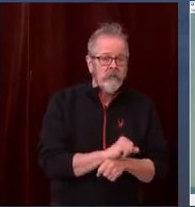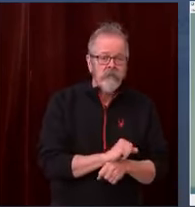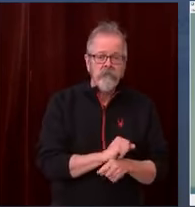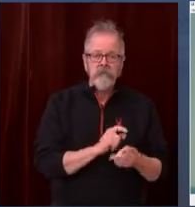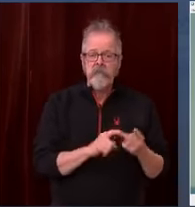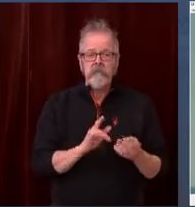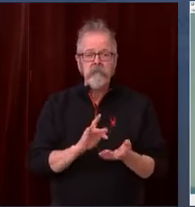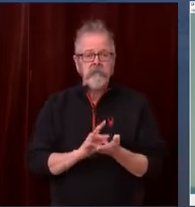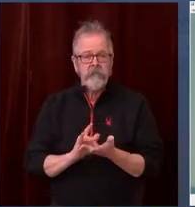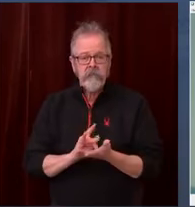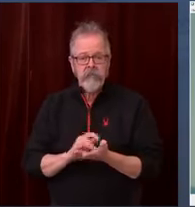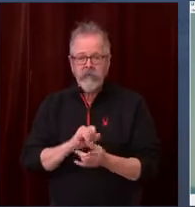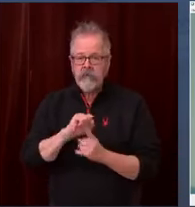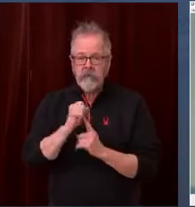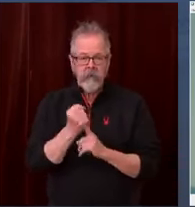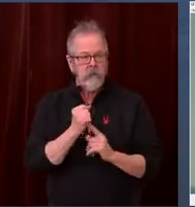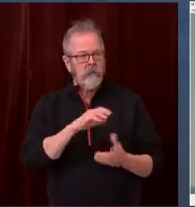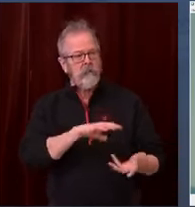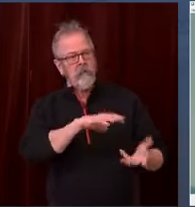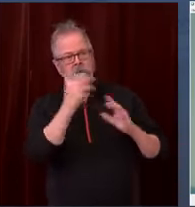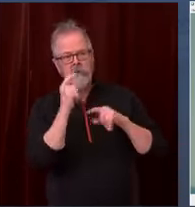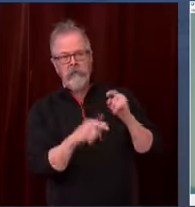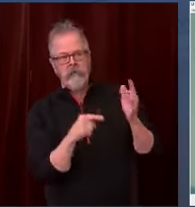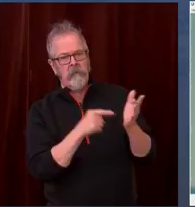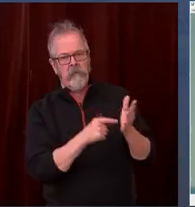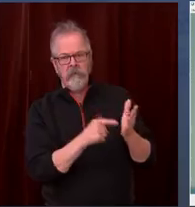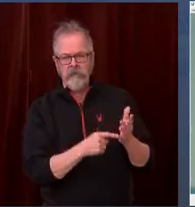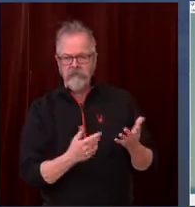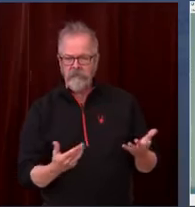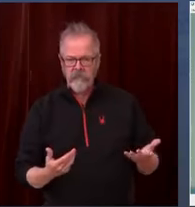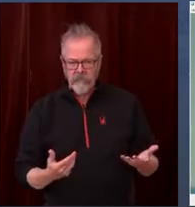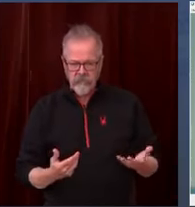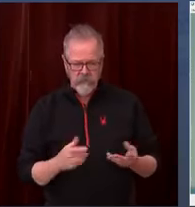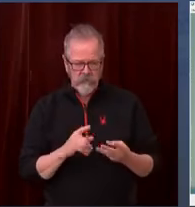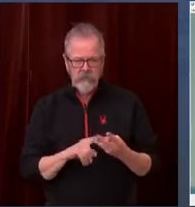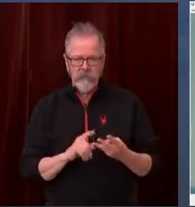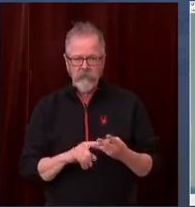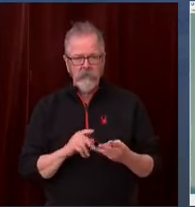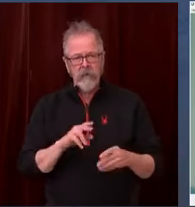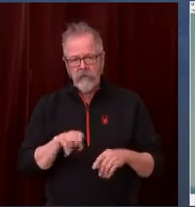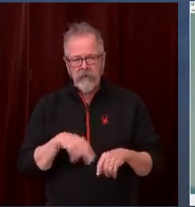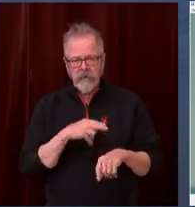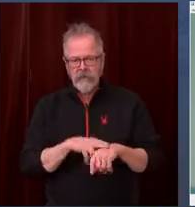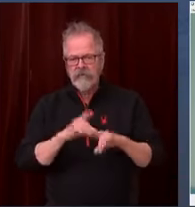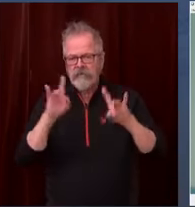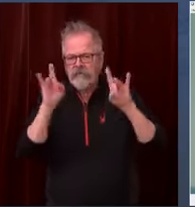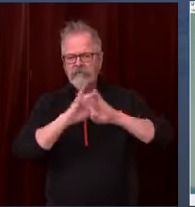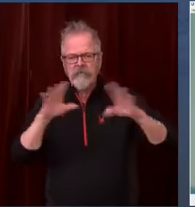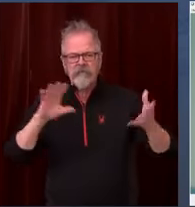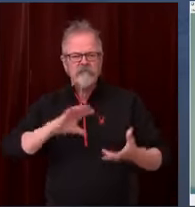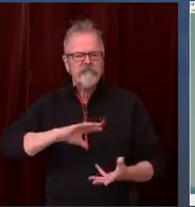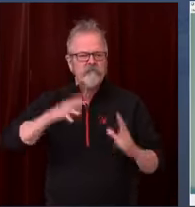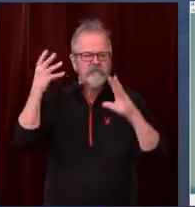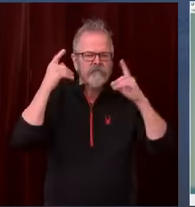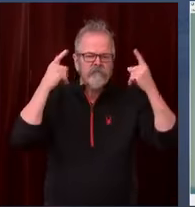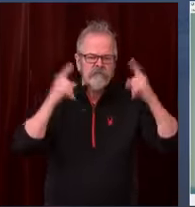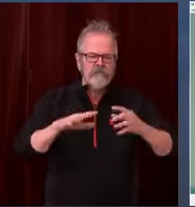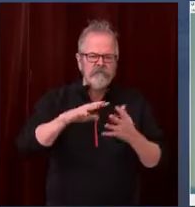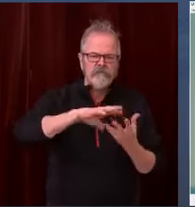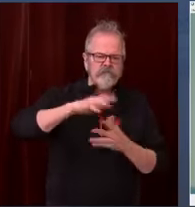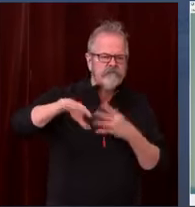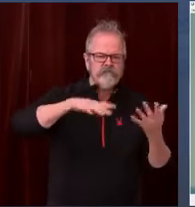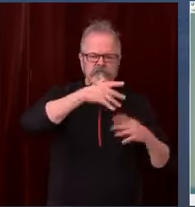now, except we're looking at, and that's what's being driven up right now, and the credit score is going down. This